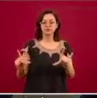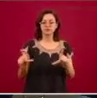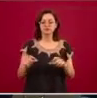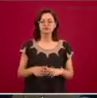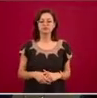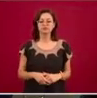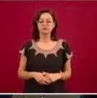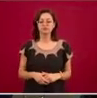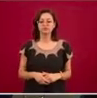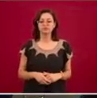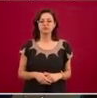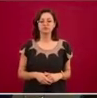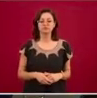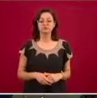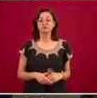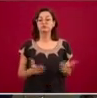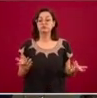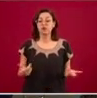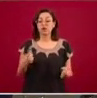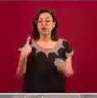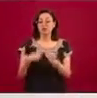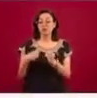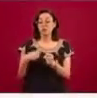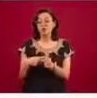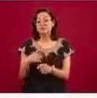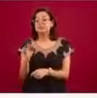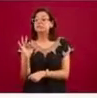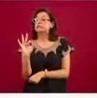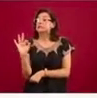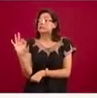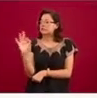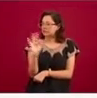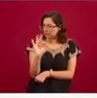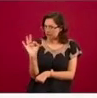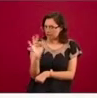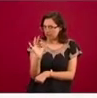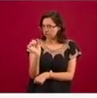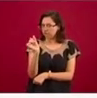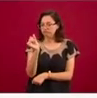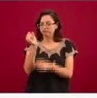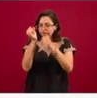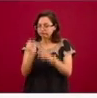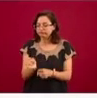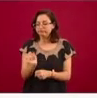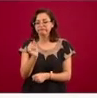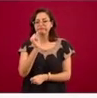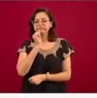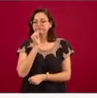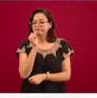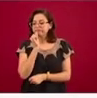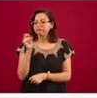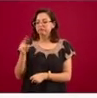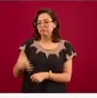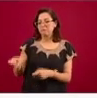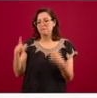will also see an increase in the number of recovered patients. Here we have the